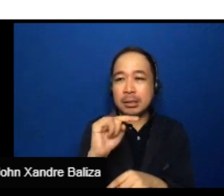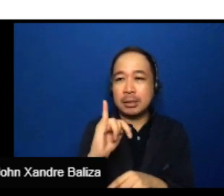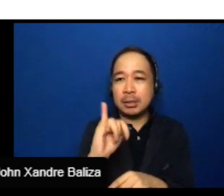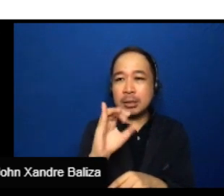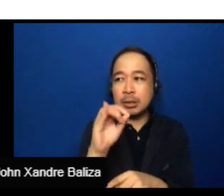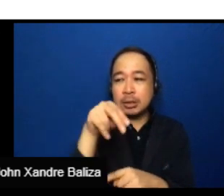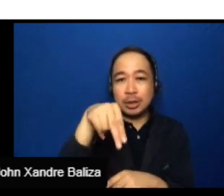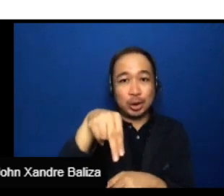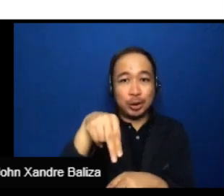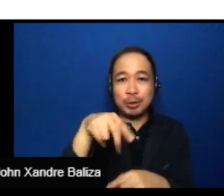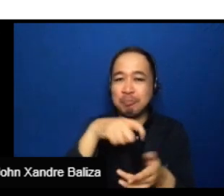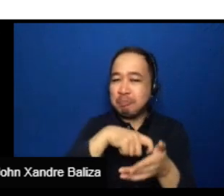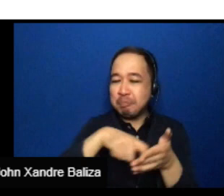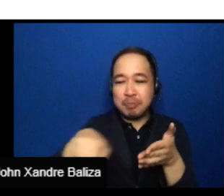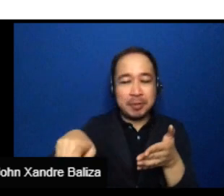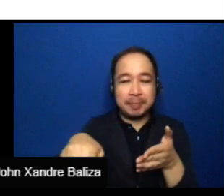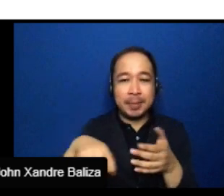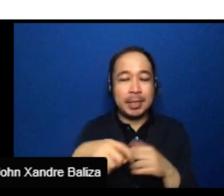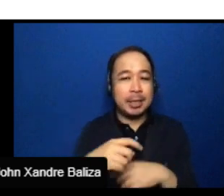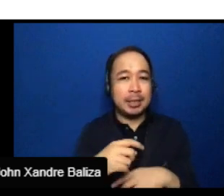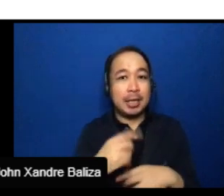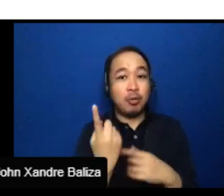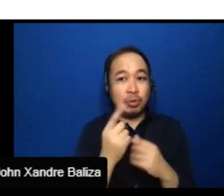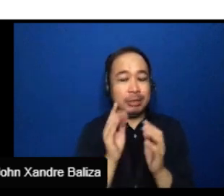Just Beijing platform.